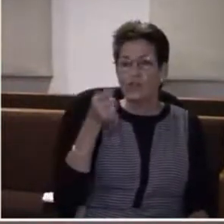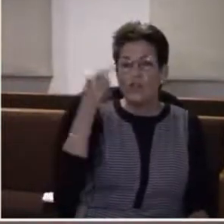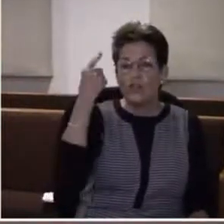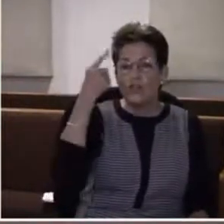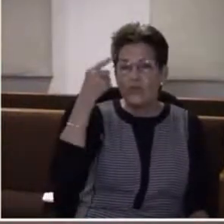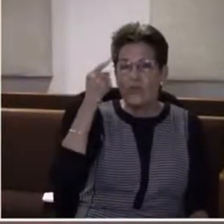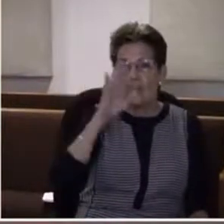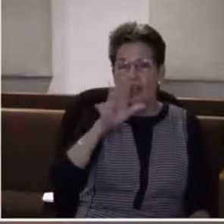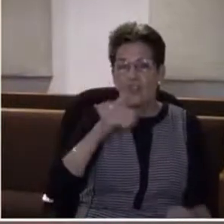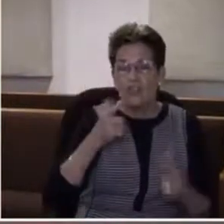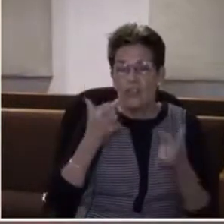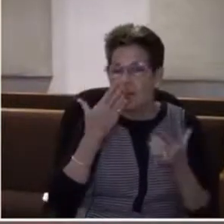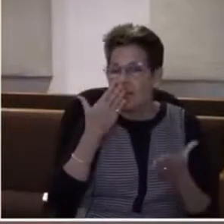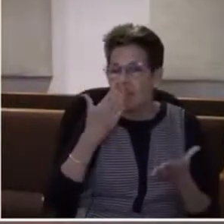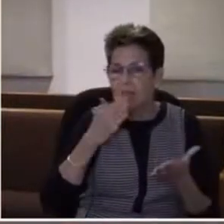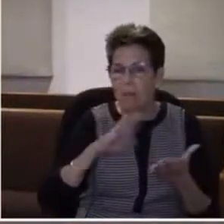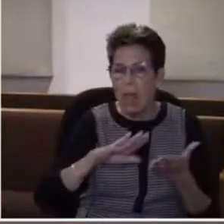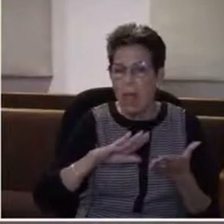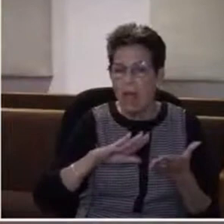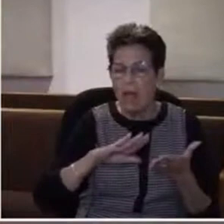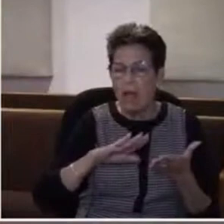thinks about your life.